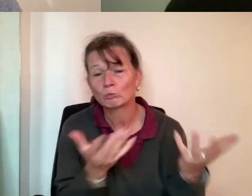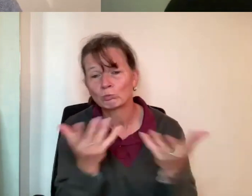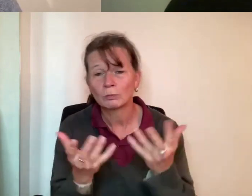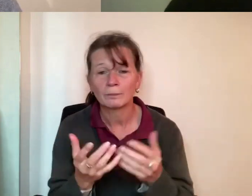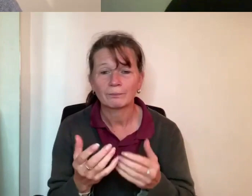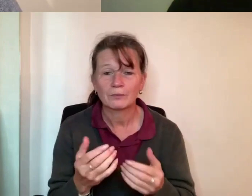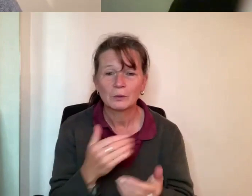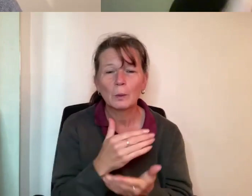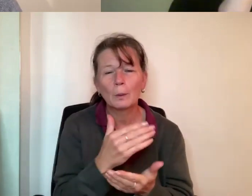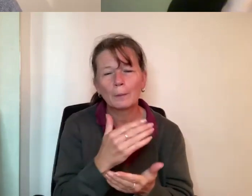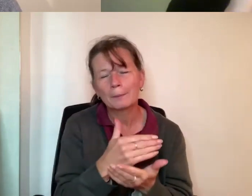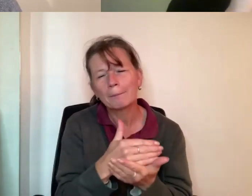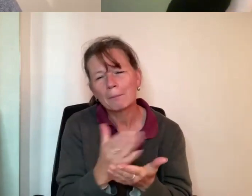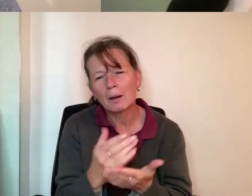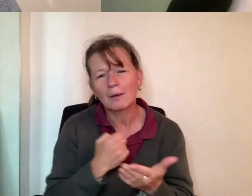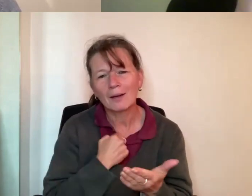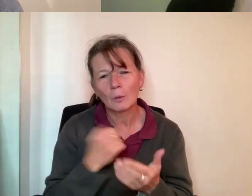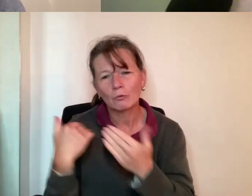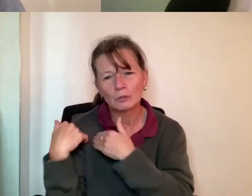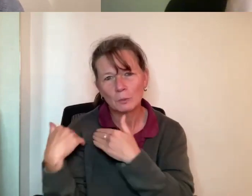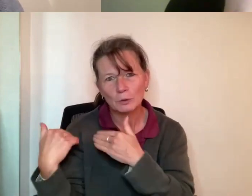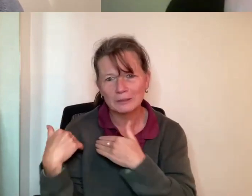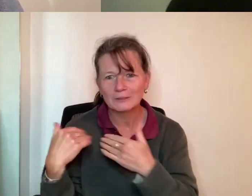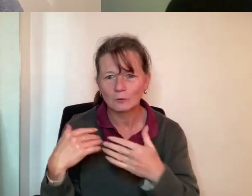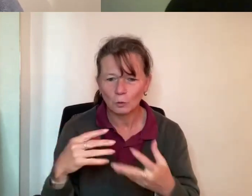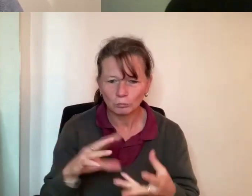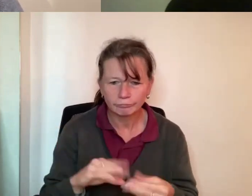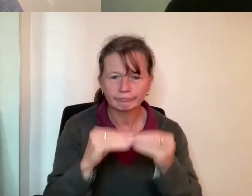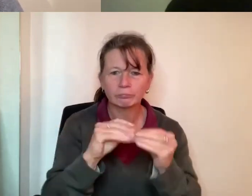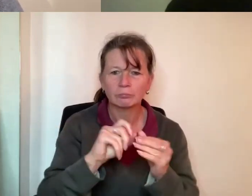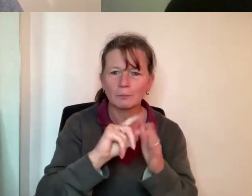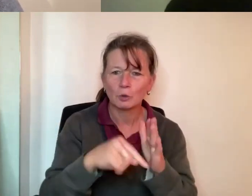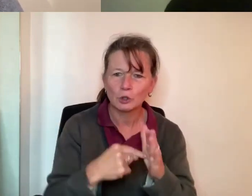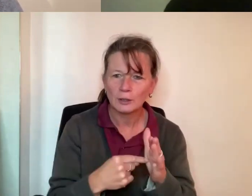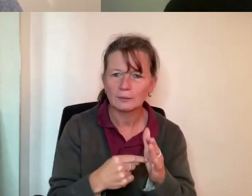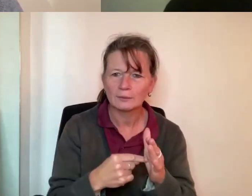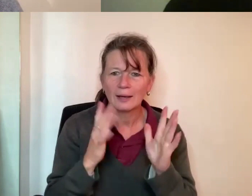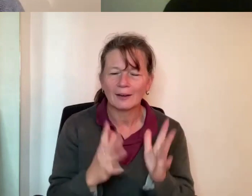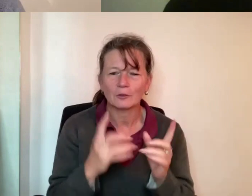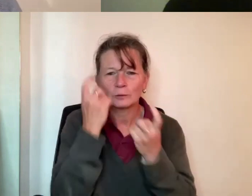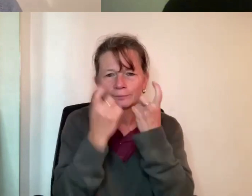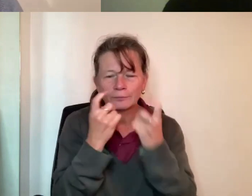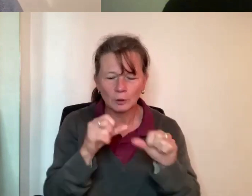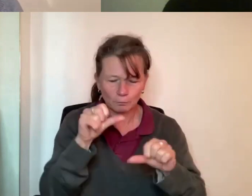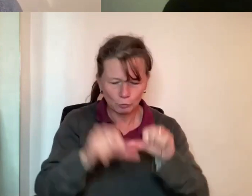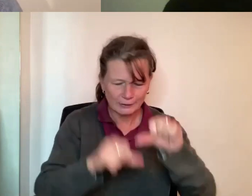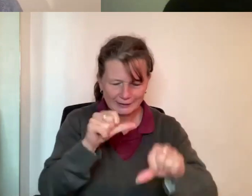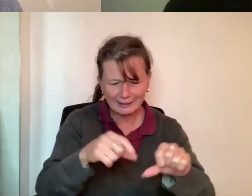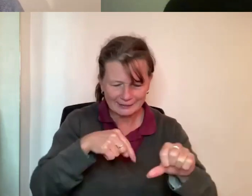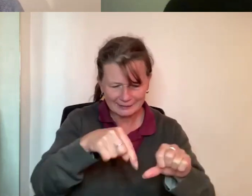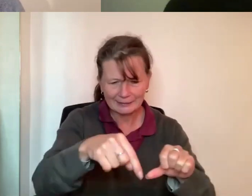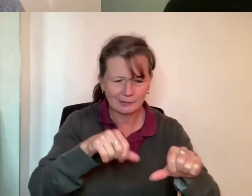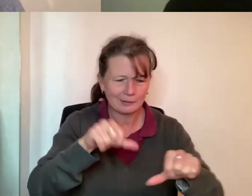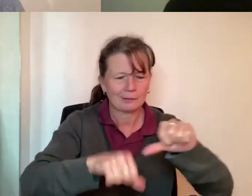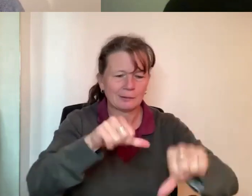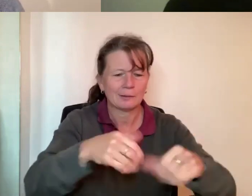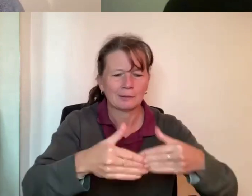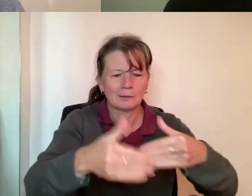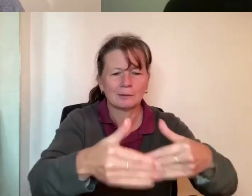our responsibility, if we're producing a project, is to think about what that process, particularly as you talked about